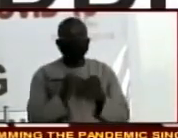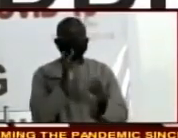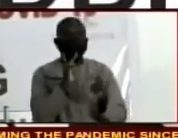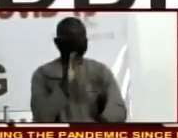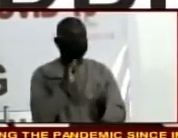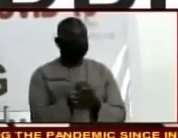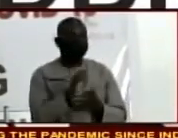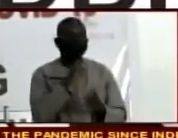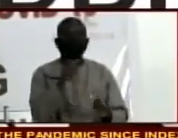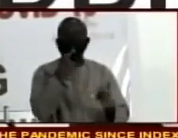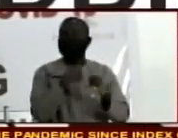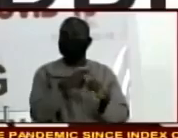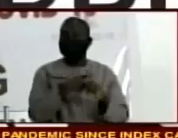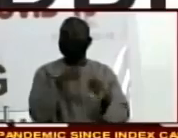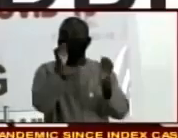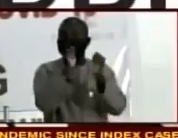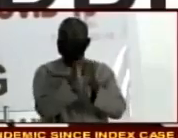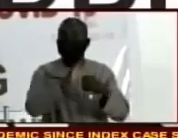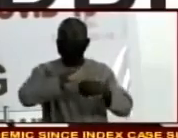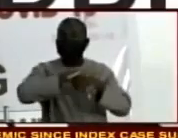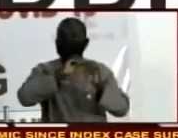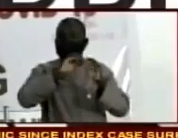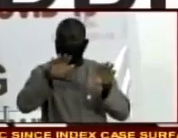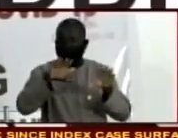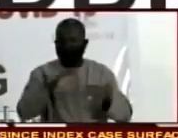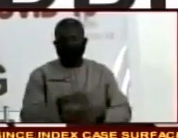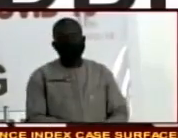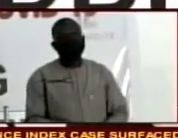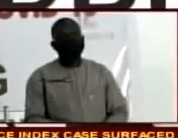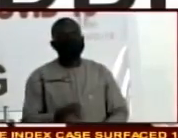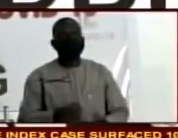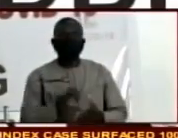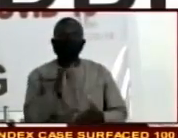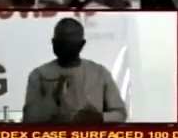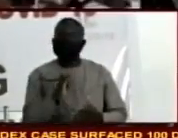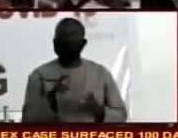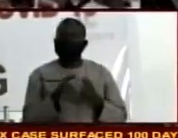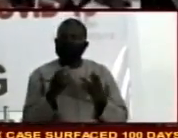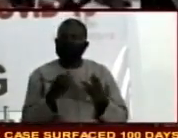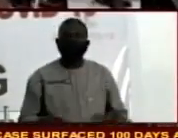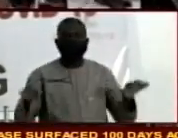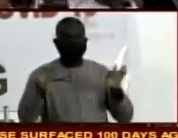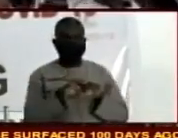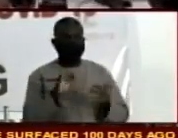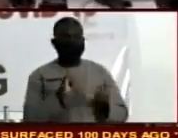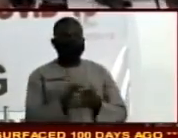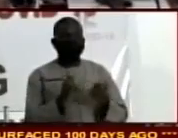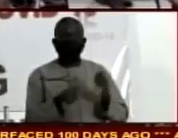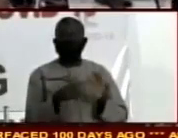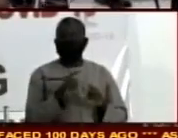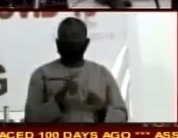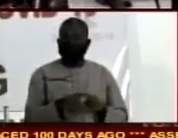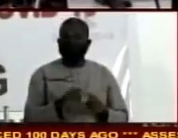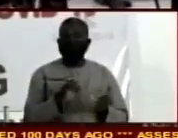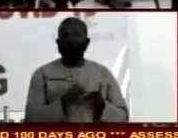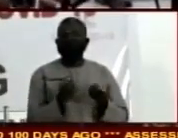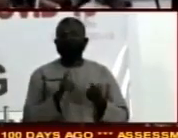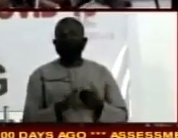COVID infection. It is particularly important that when it comes to isolation facilities,